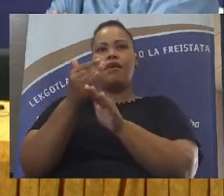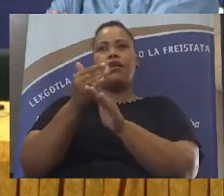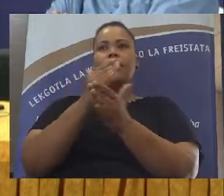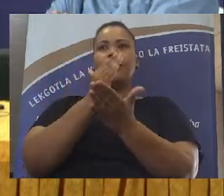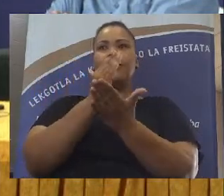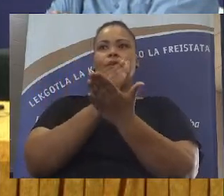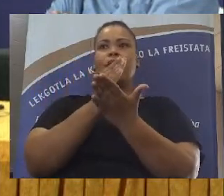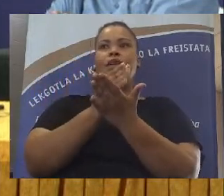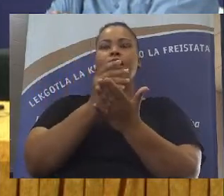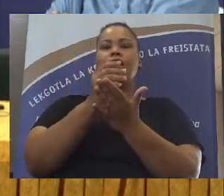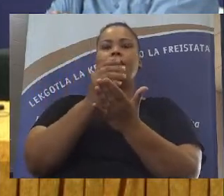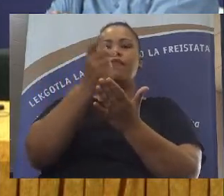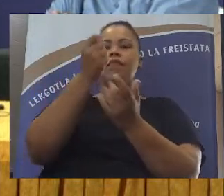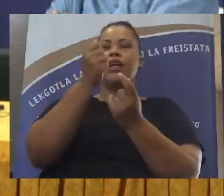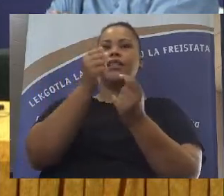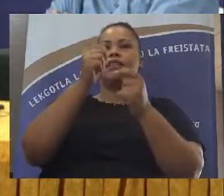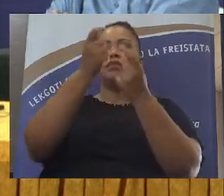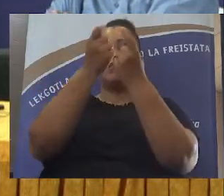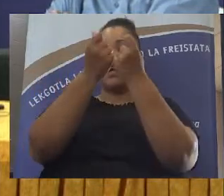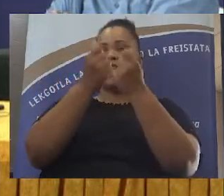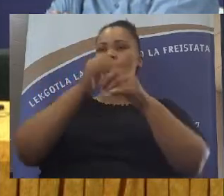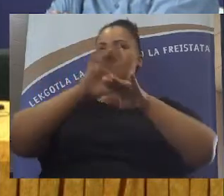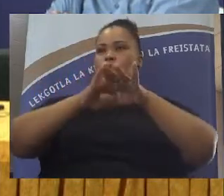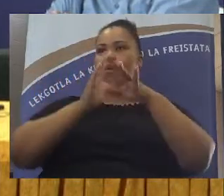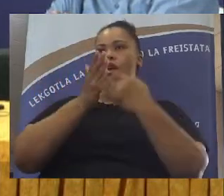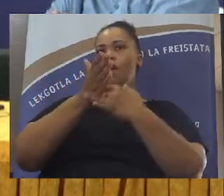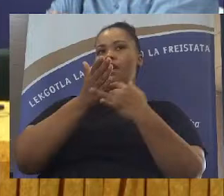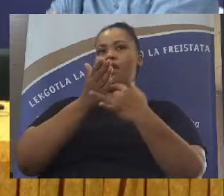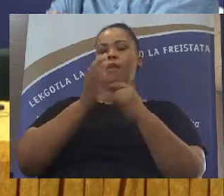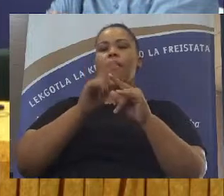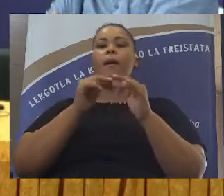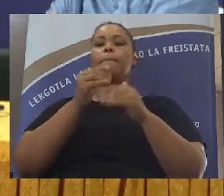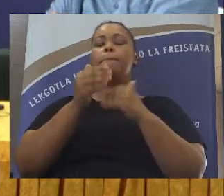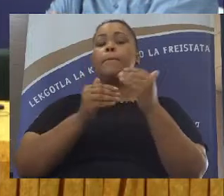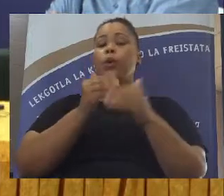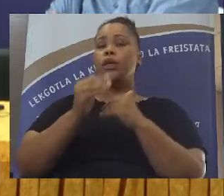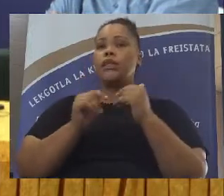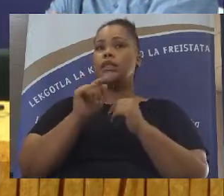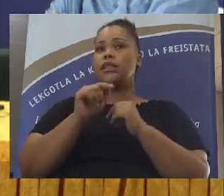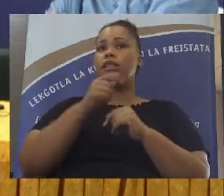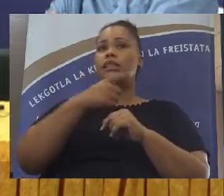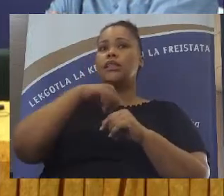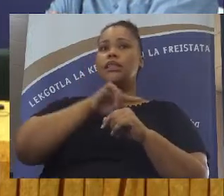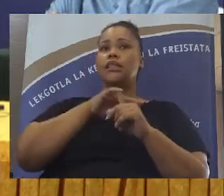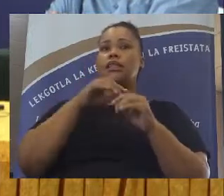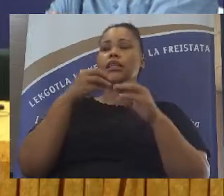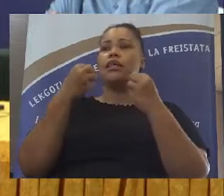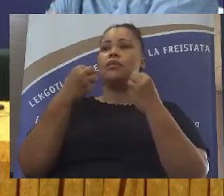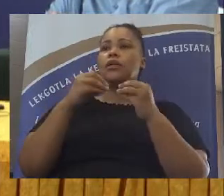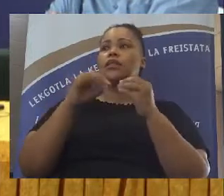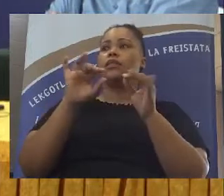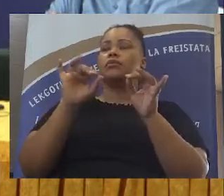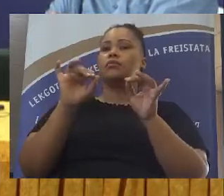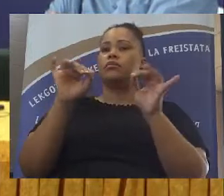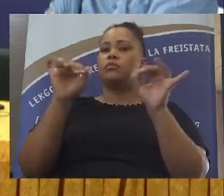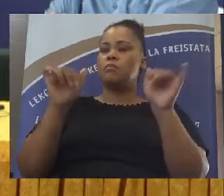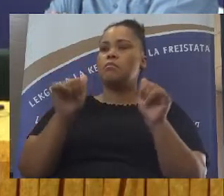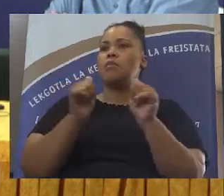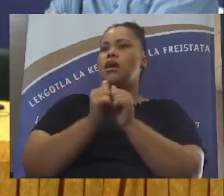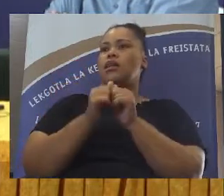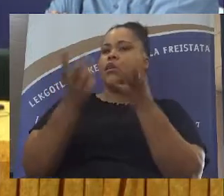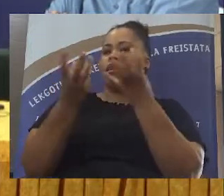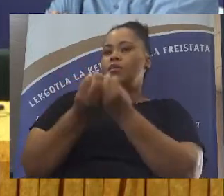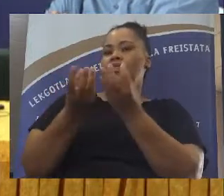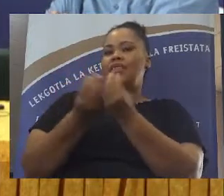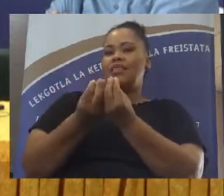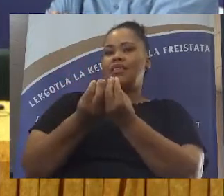to more finances. But in those processes, we also bring the business partners on board so